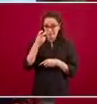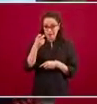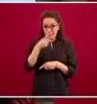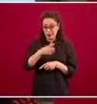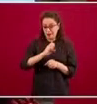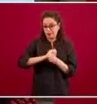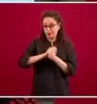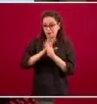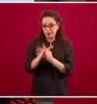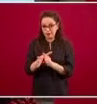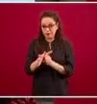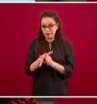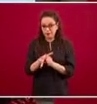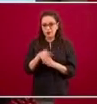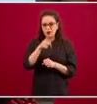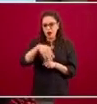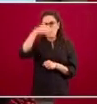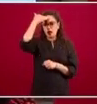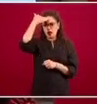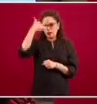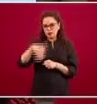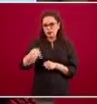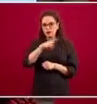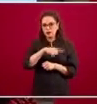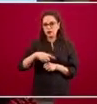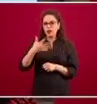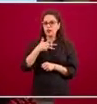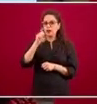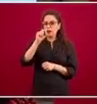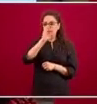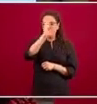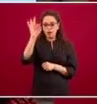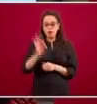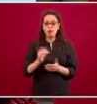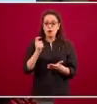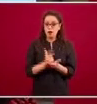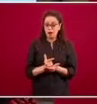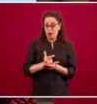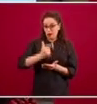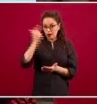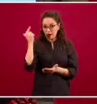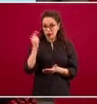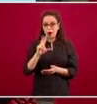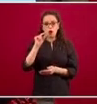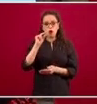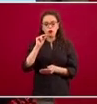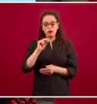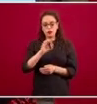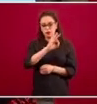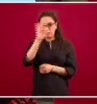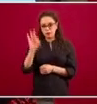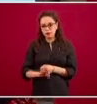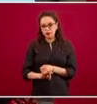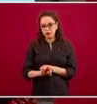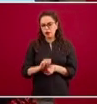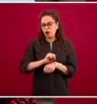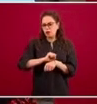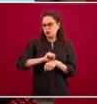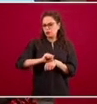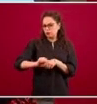And remember that before we entered phase 2, we had a fixed distribution of 20-80.